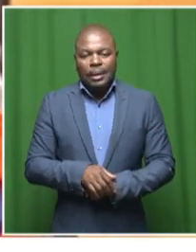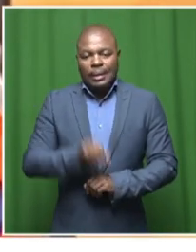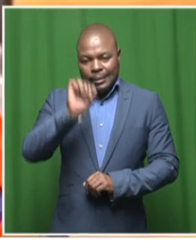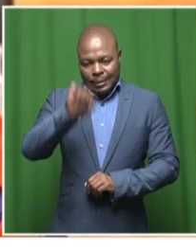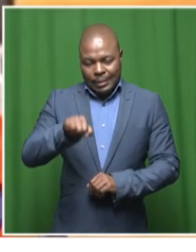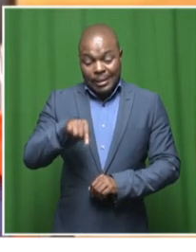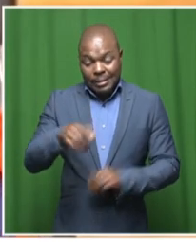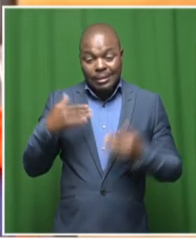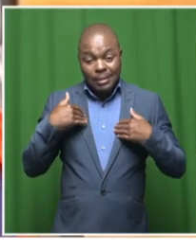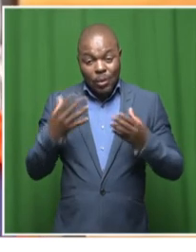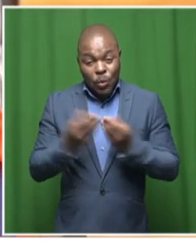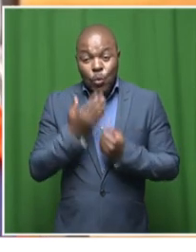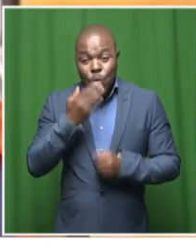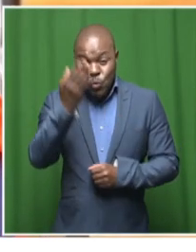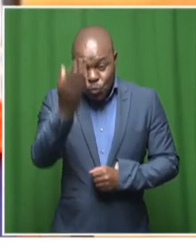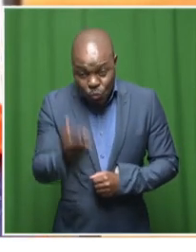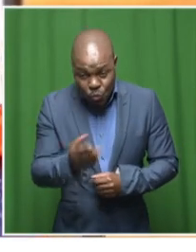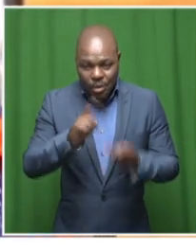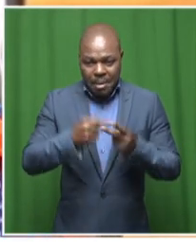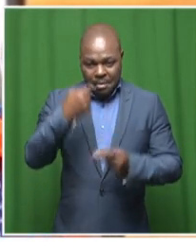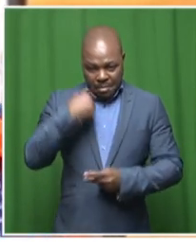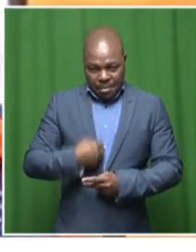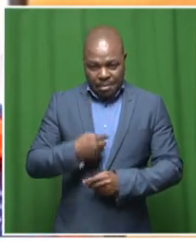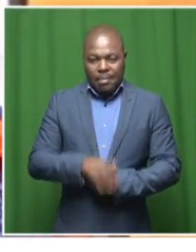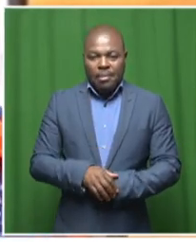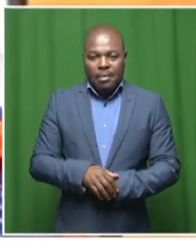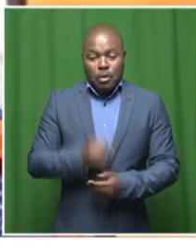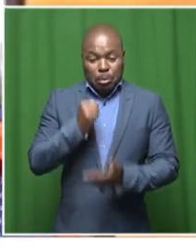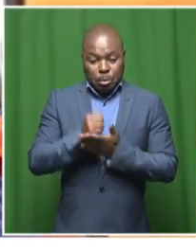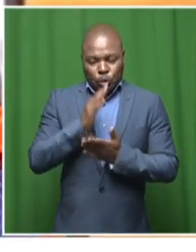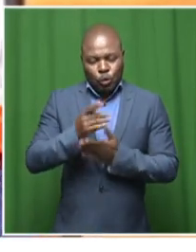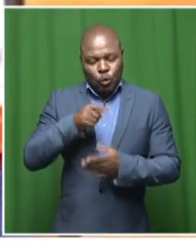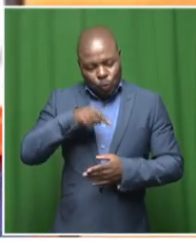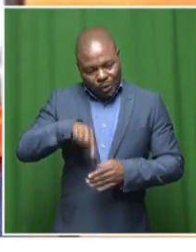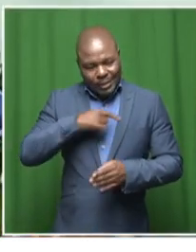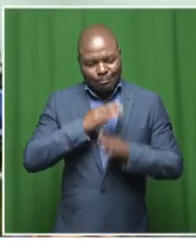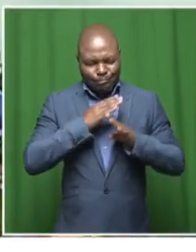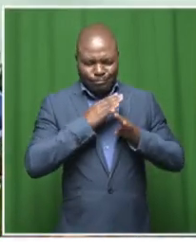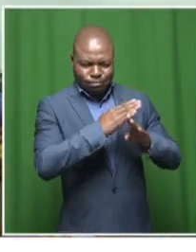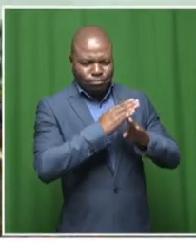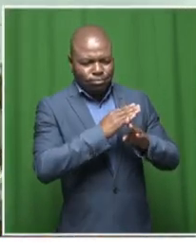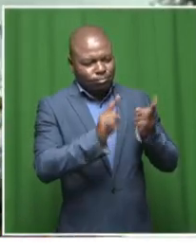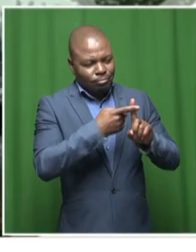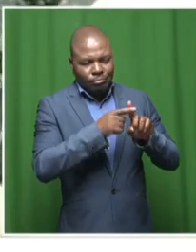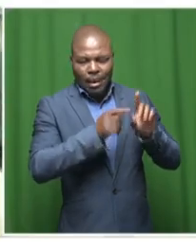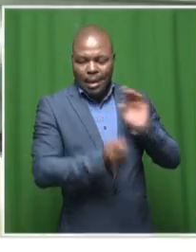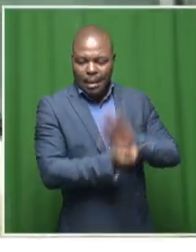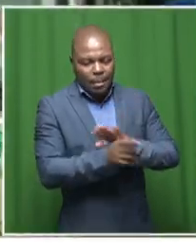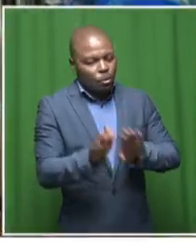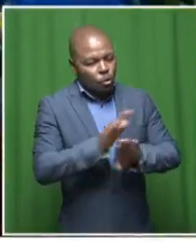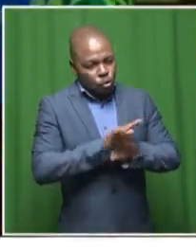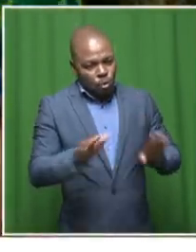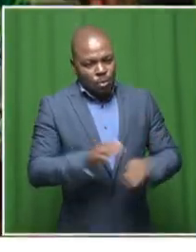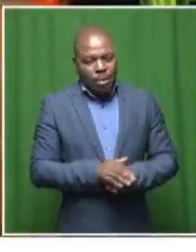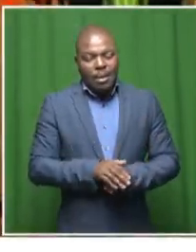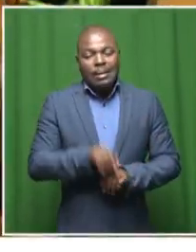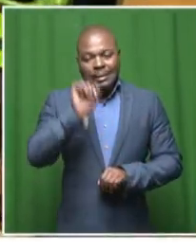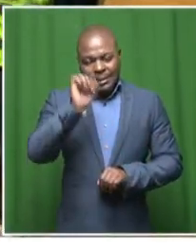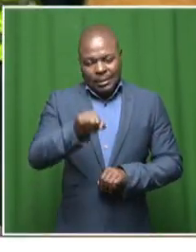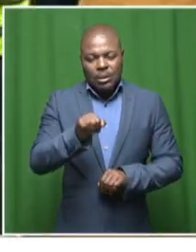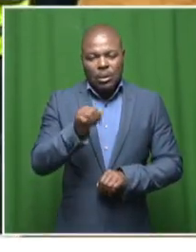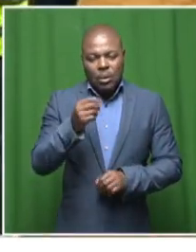begins with you, it begins with me, to ensure that we prevent this from happening. That's that. And we also